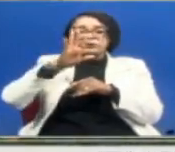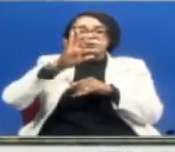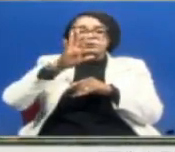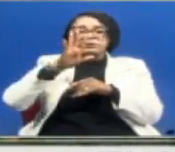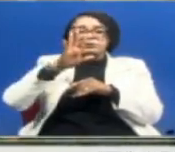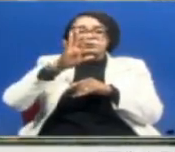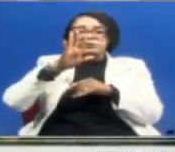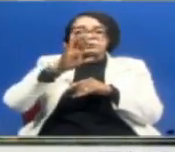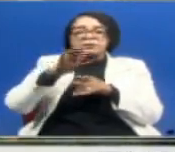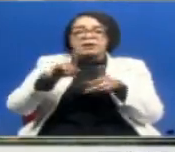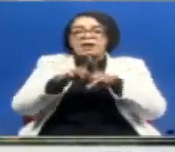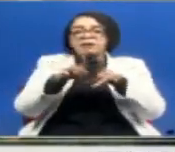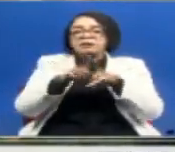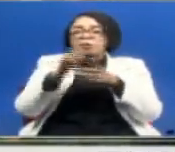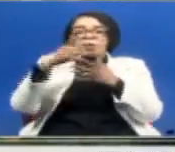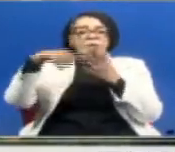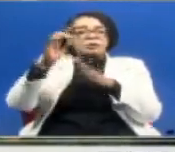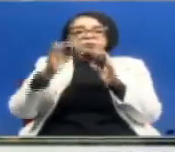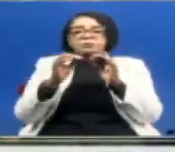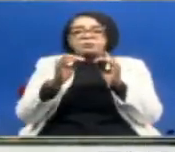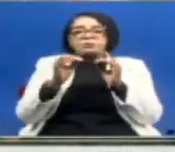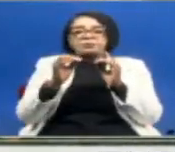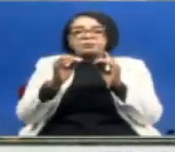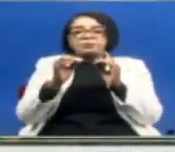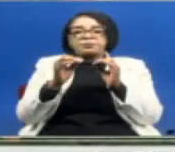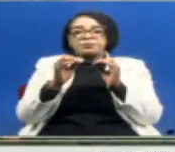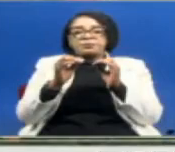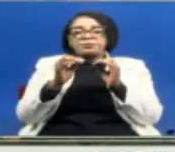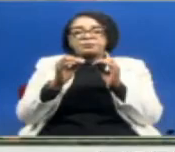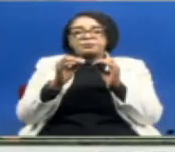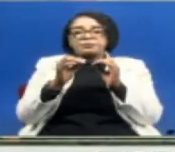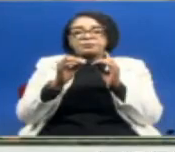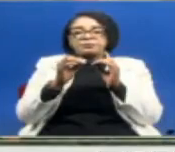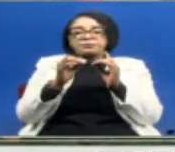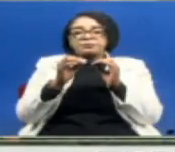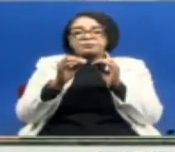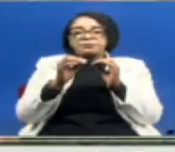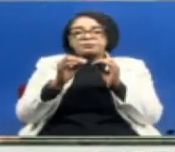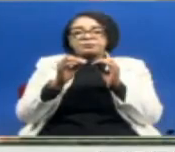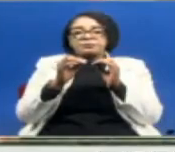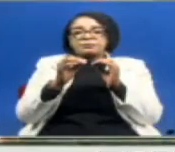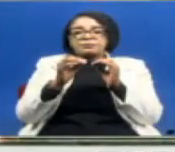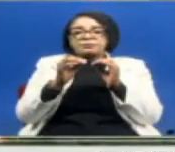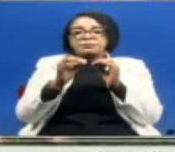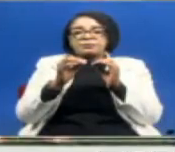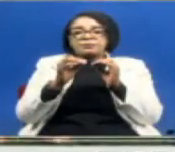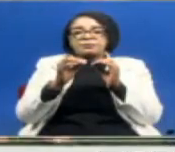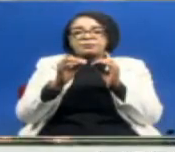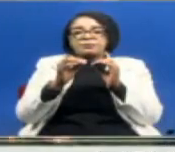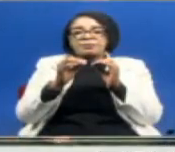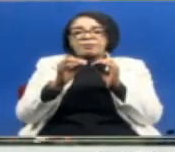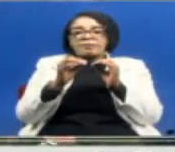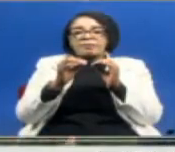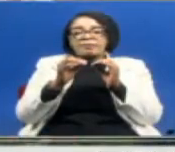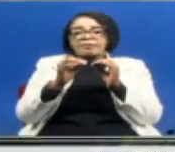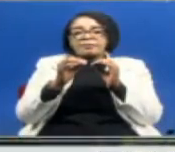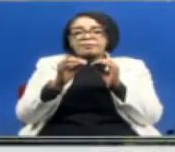that we didn't win at home with our families on this time. It's tough. It's very tough.